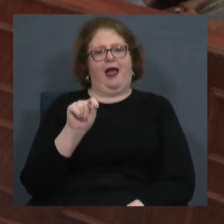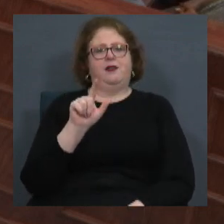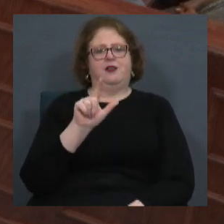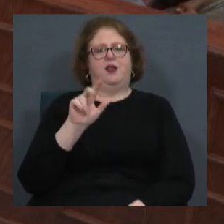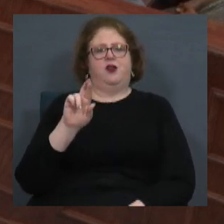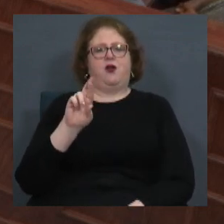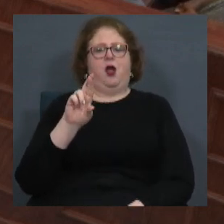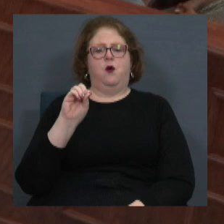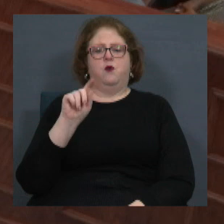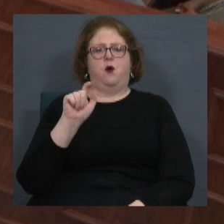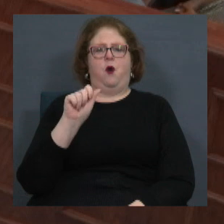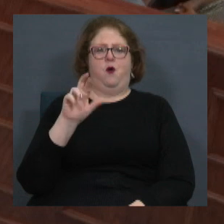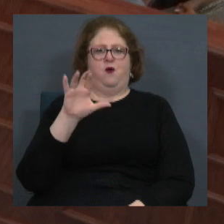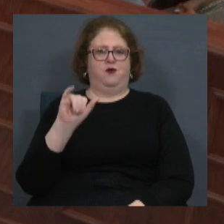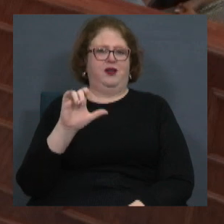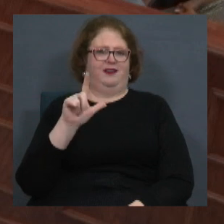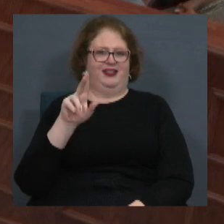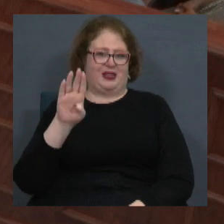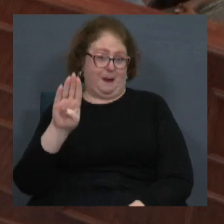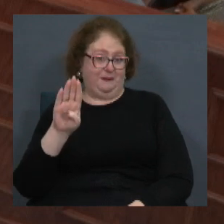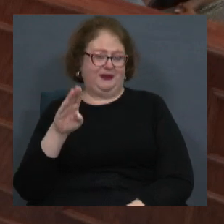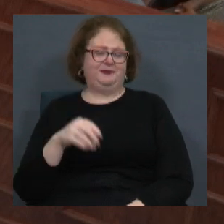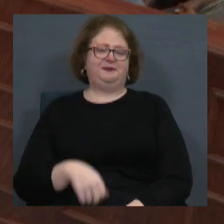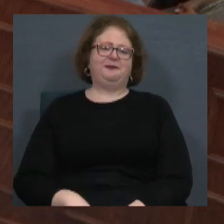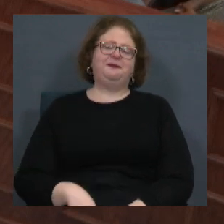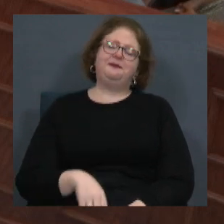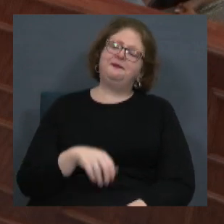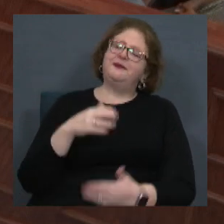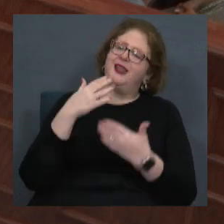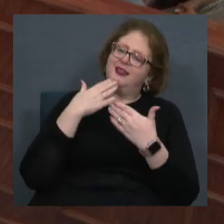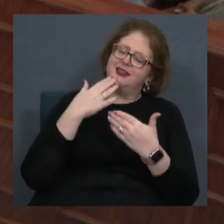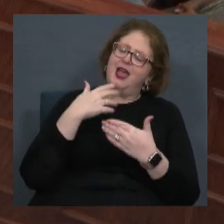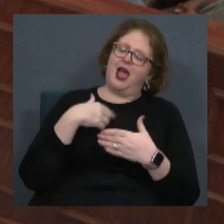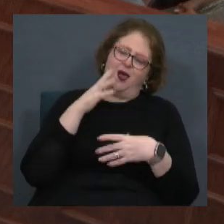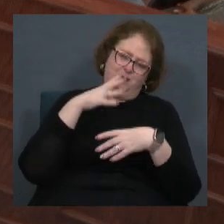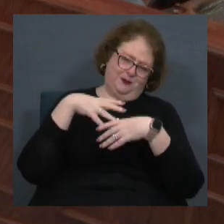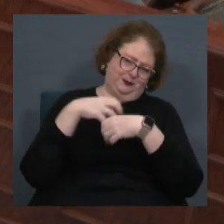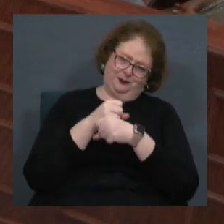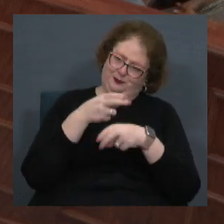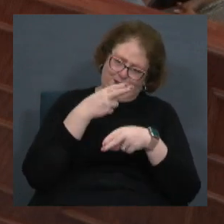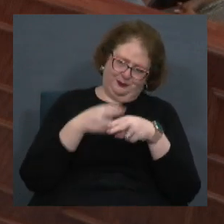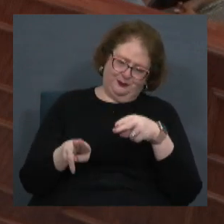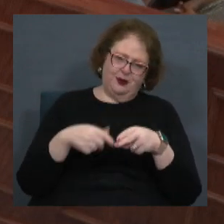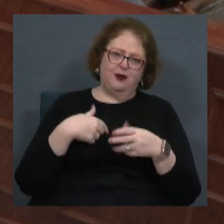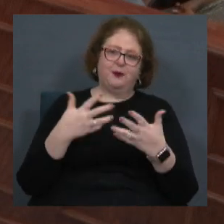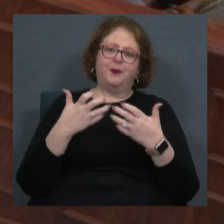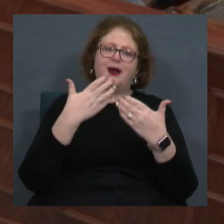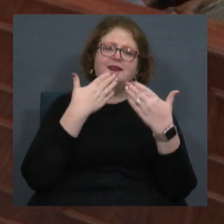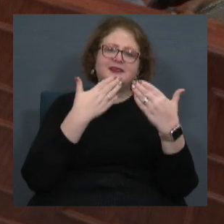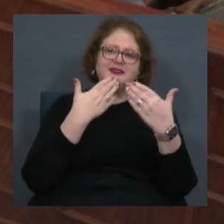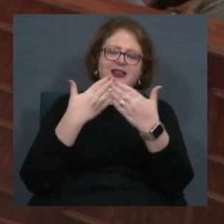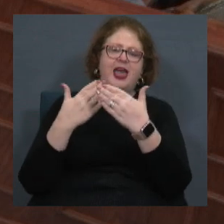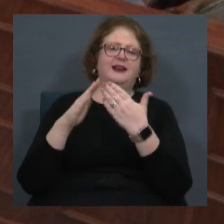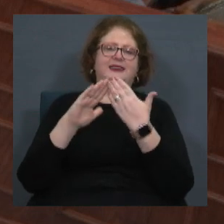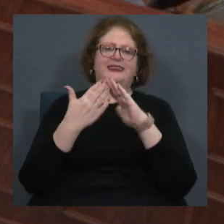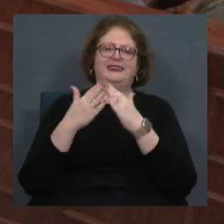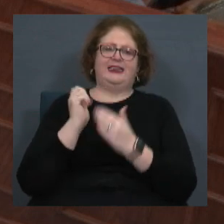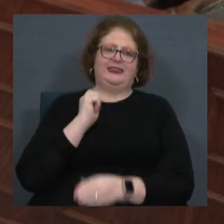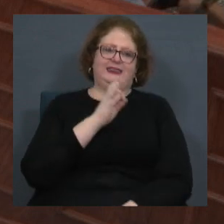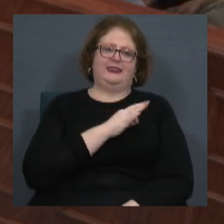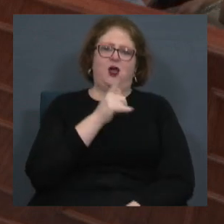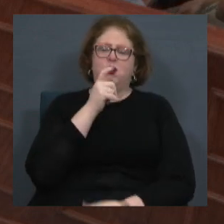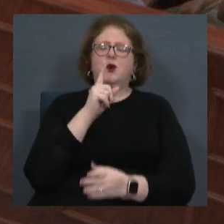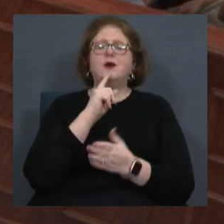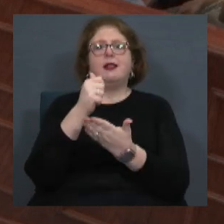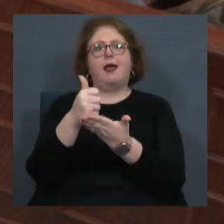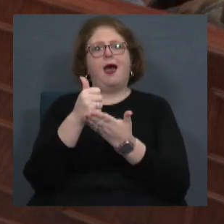We did. Thank you. And I will be so very brief. I just really wanted to thank the city staff who helped us pull it off on